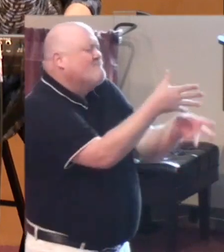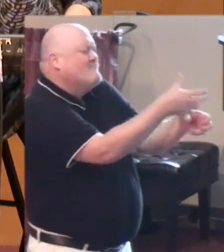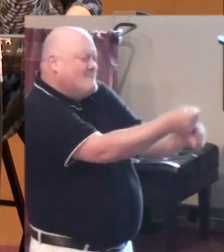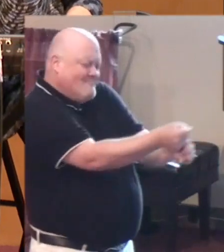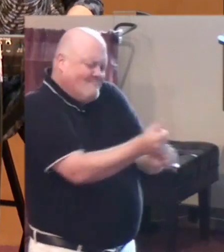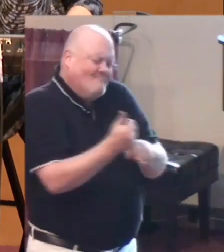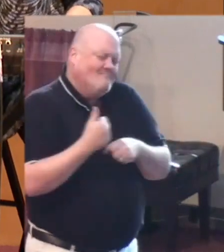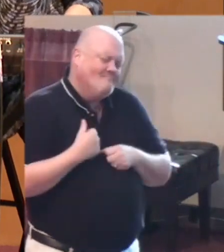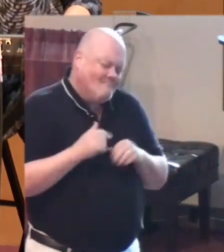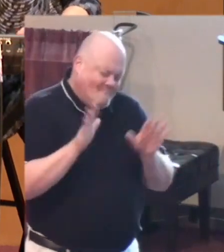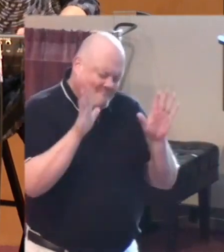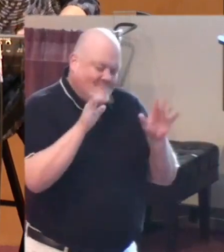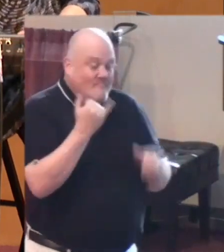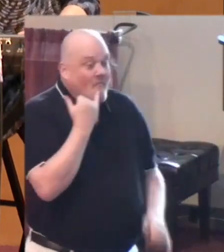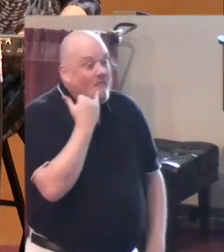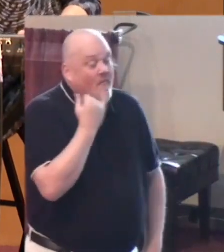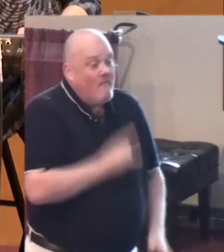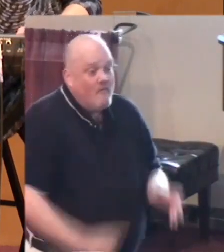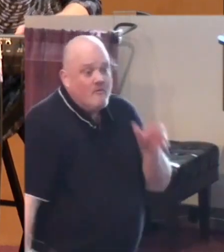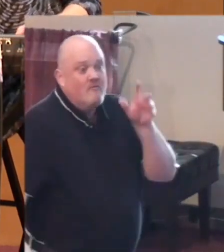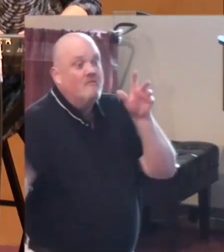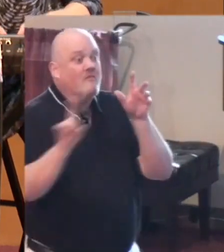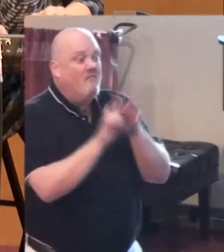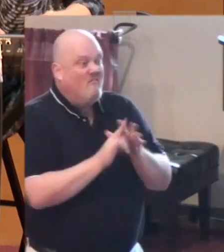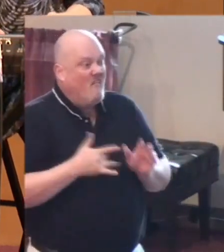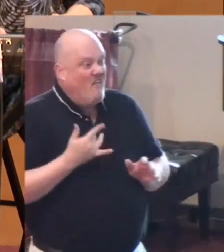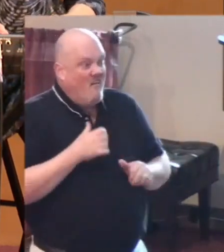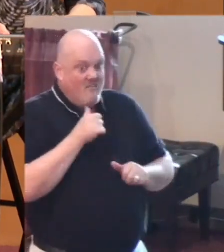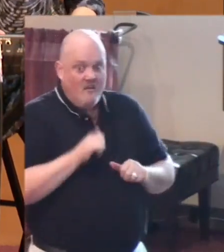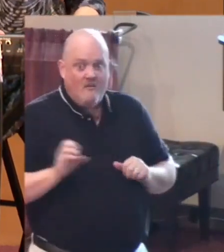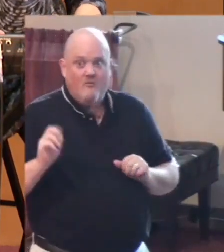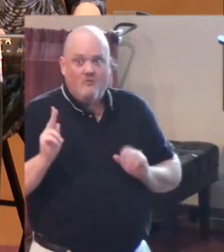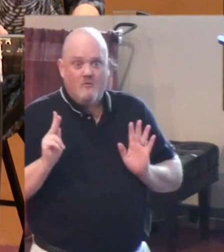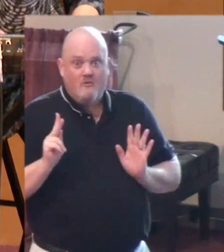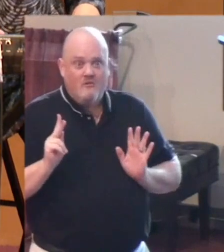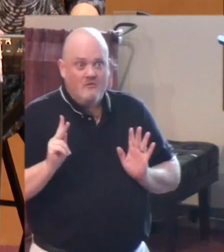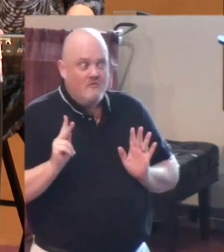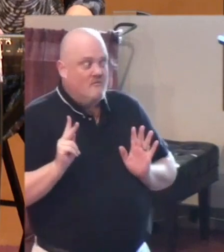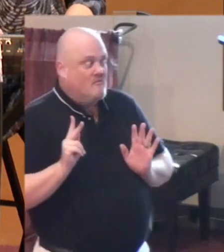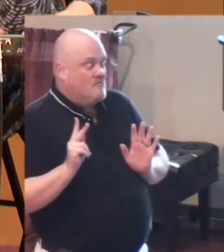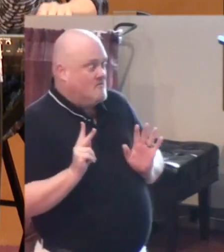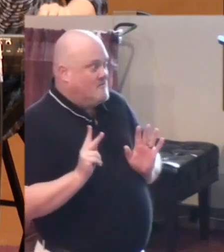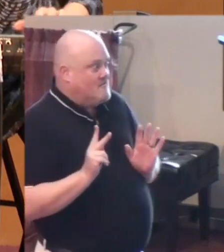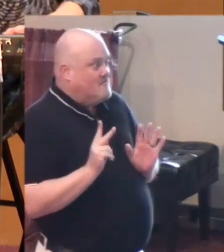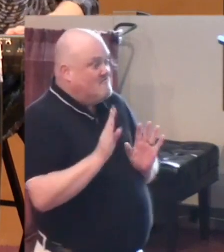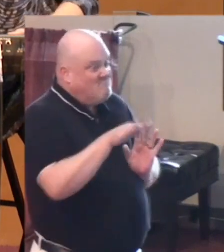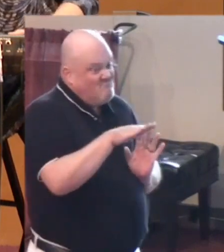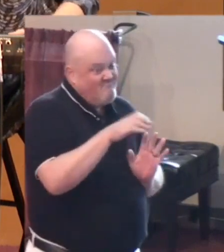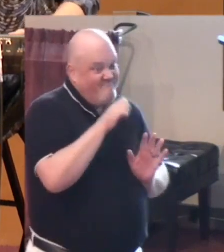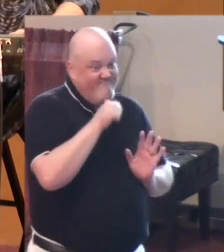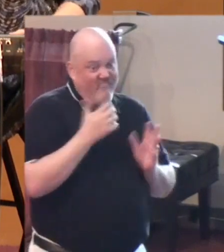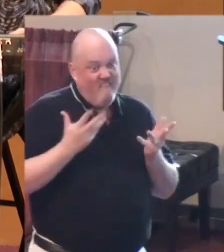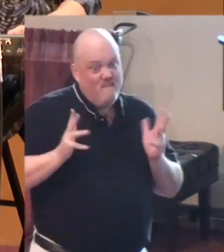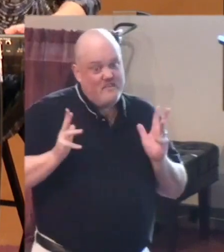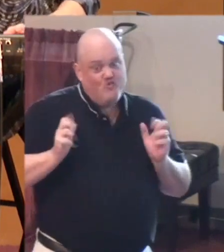friend, if it's not okay, it's not the